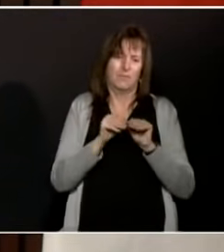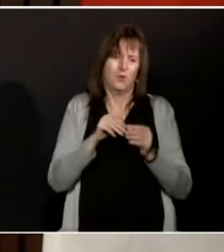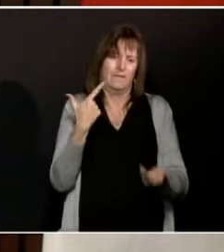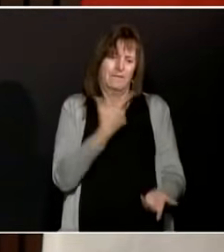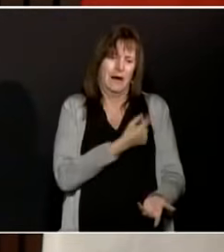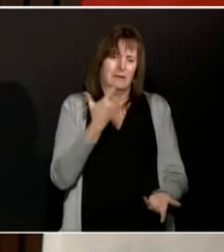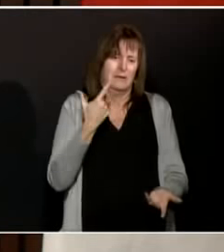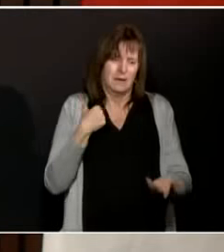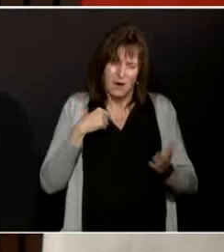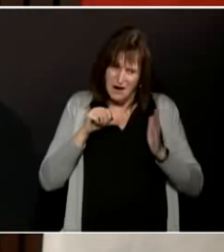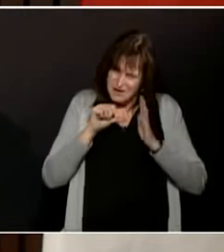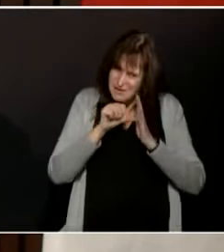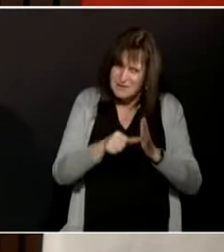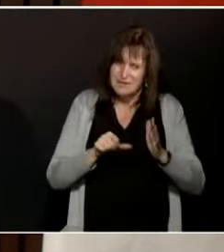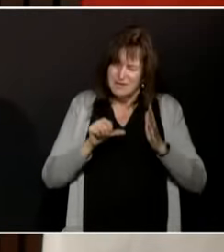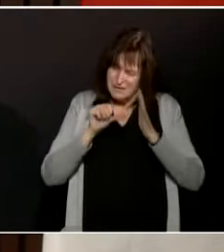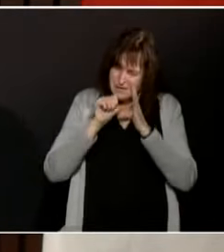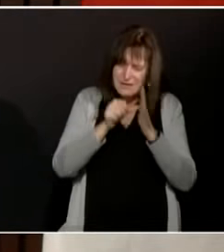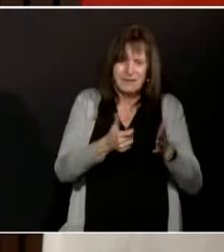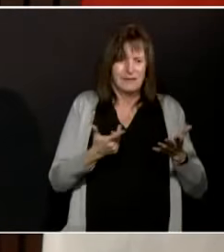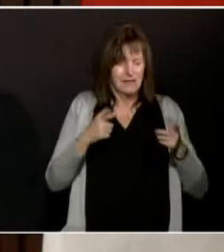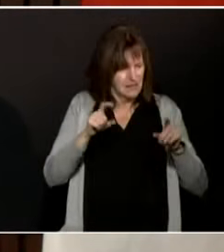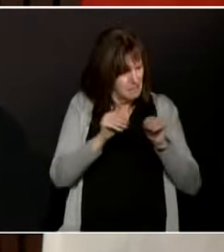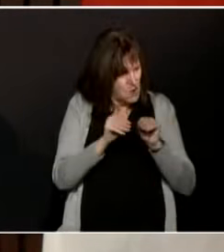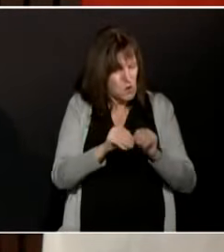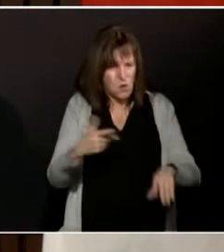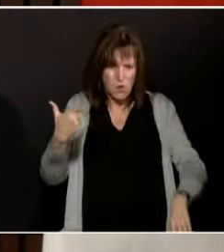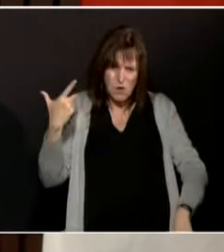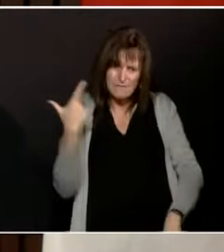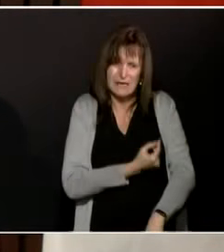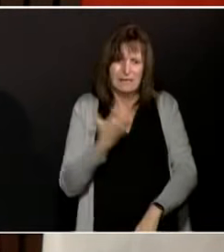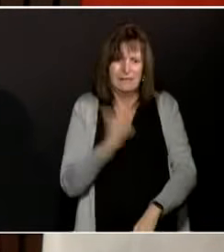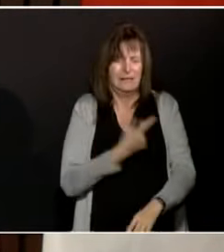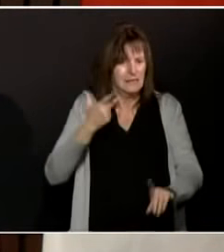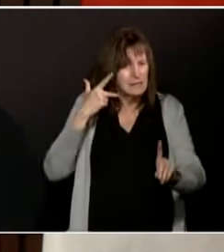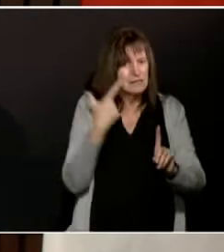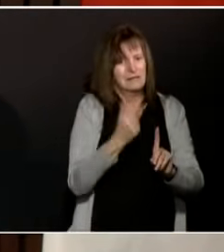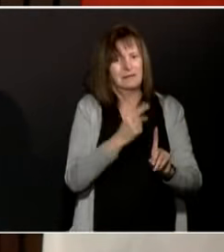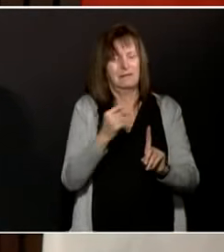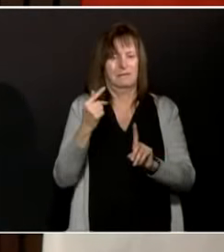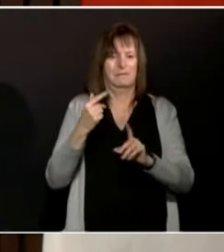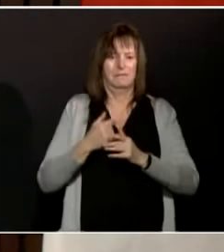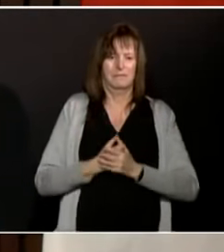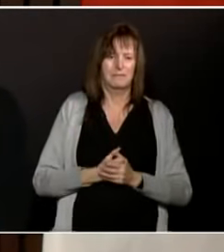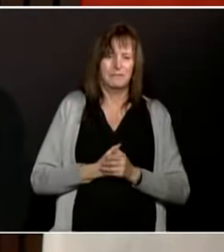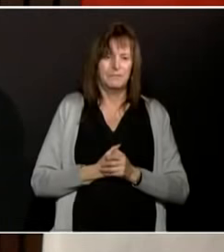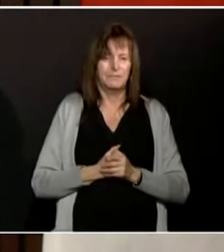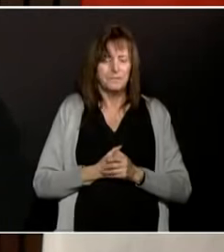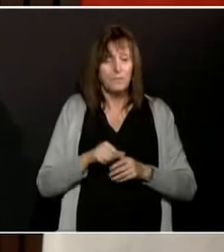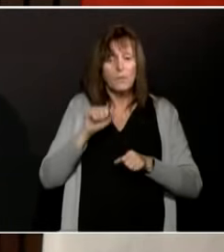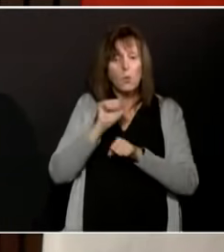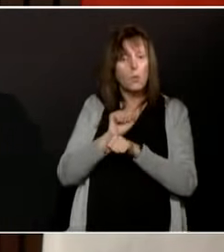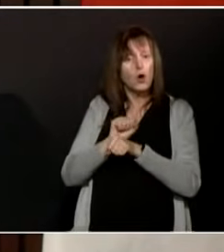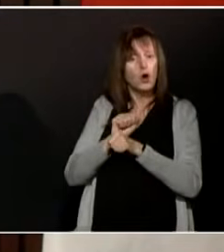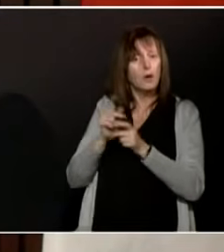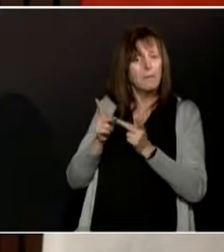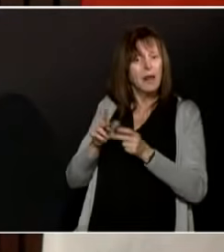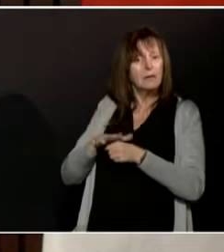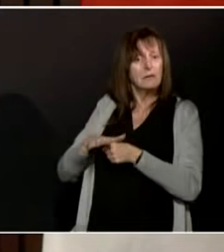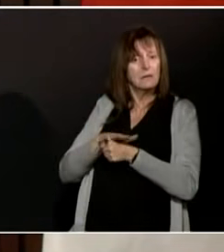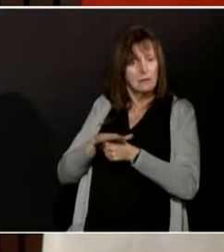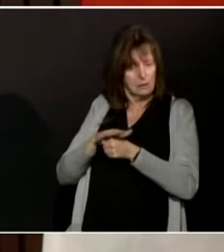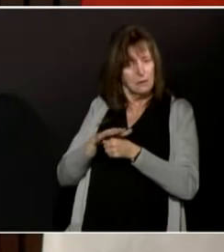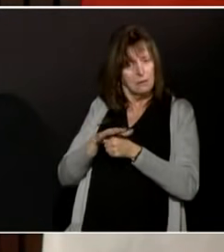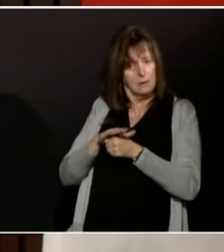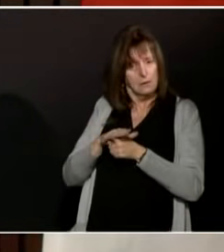is really helpful. Second, we really need to make sure that workplaces are safe. There are going to have to be workplaces that are open. That's a primary area